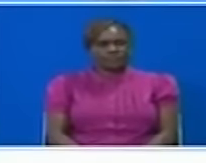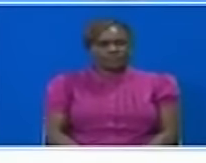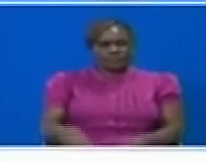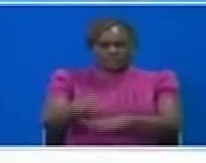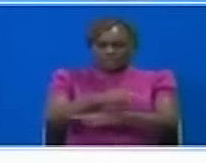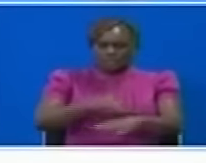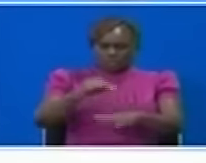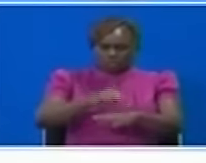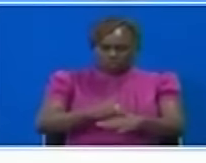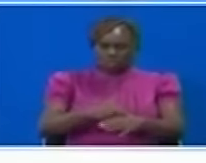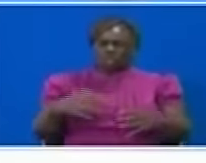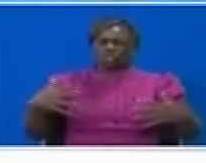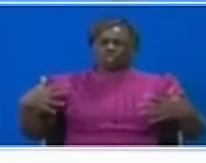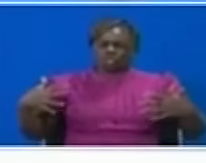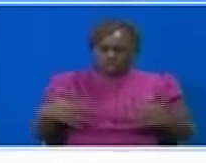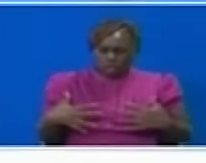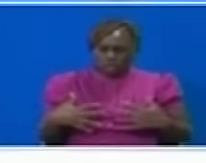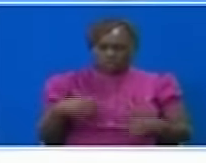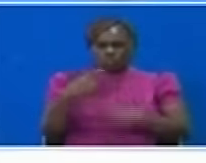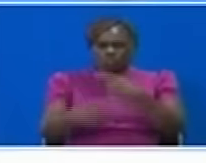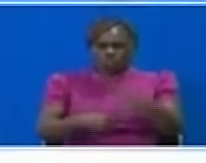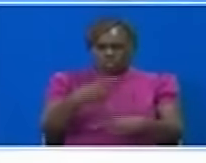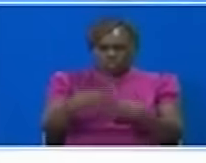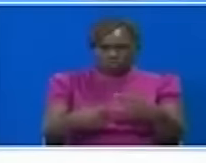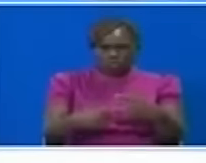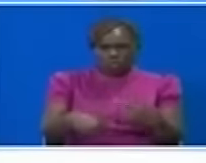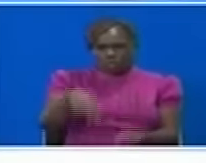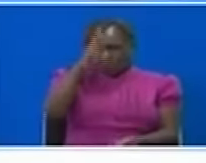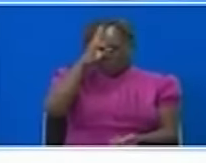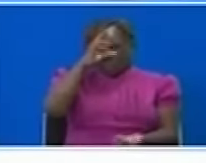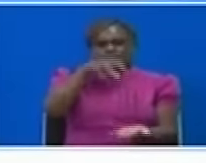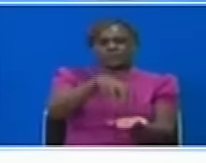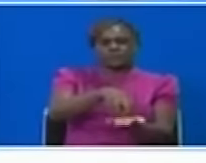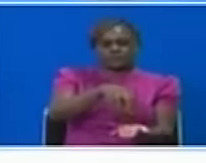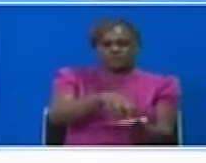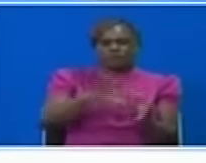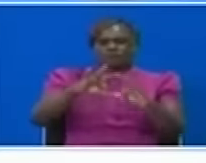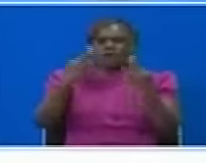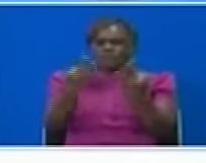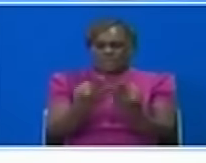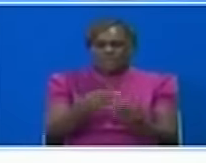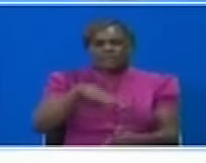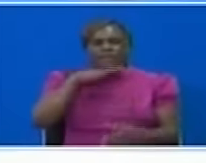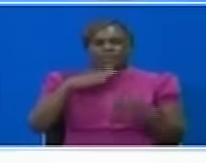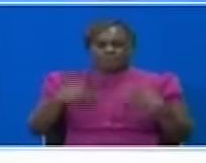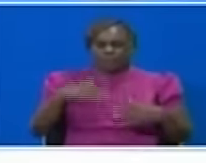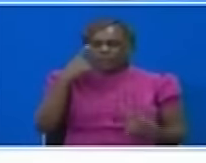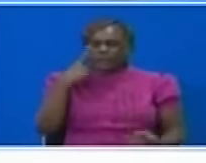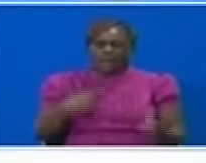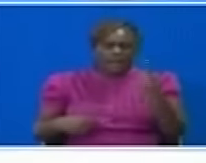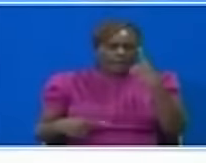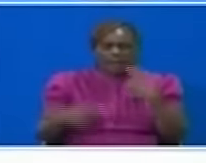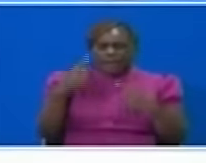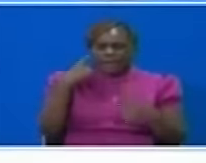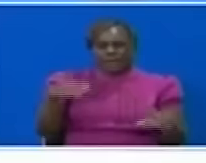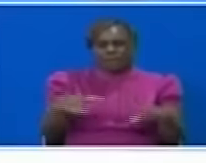Now, the nation is still in shock over the Kapenguria siege that left 8 officers dead. The families of the slain are mourning their lives cut